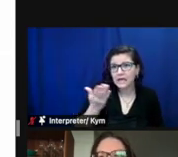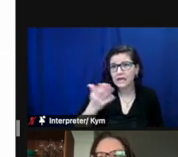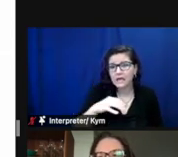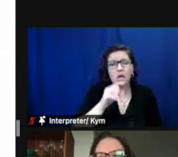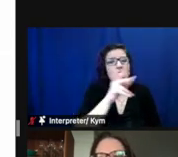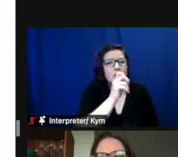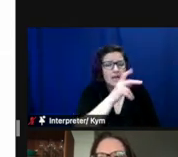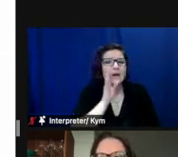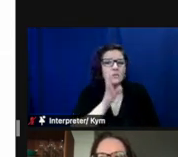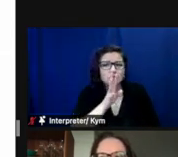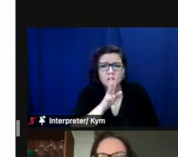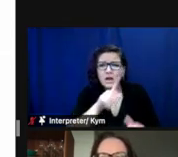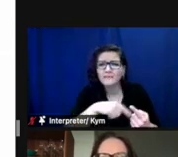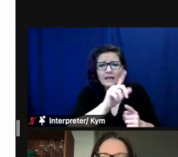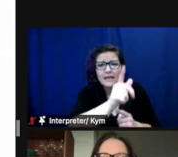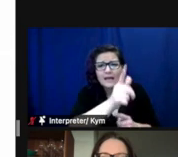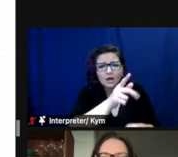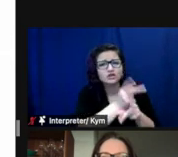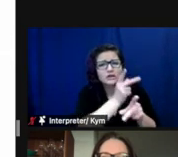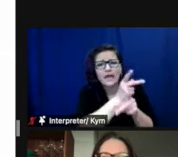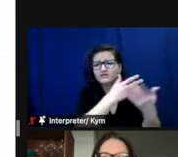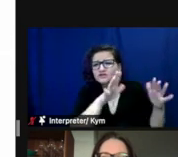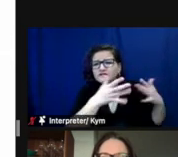I'll talk about with you later, but I took care of it already.